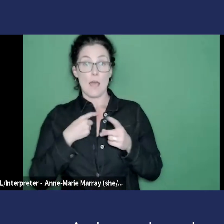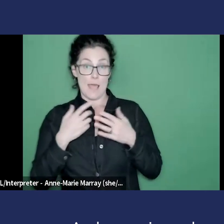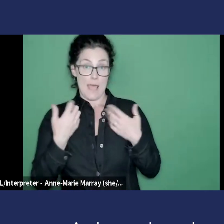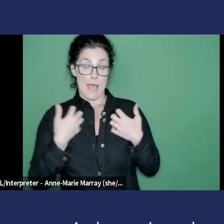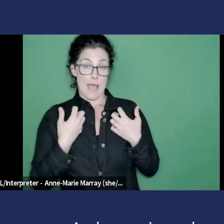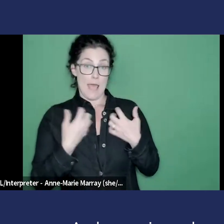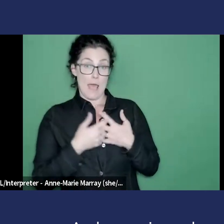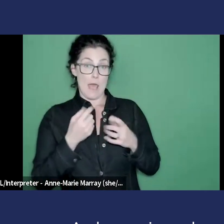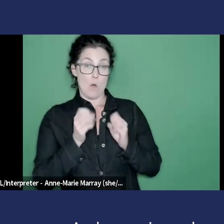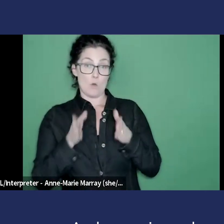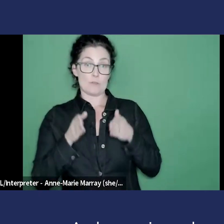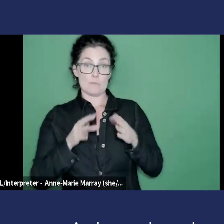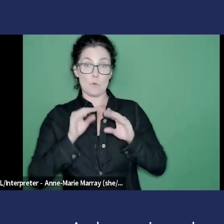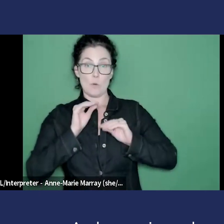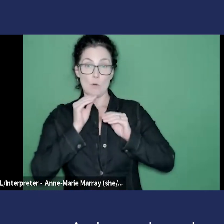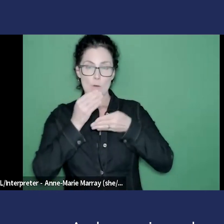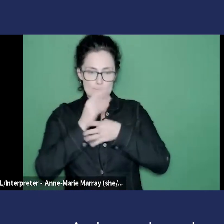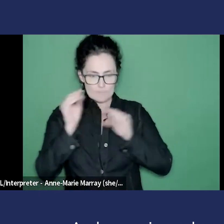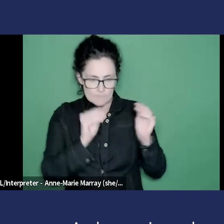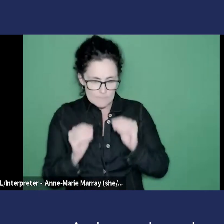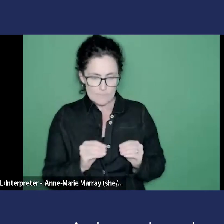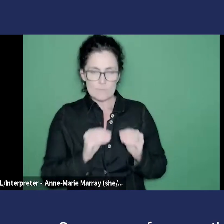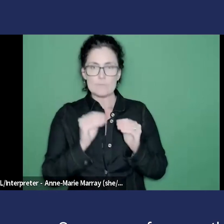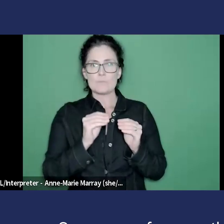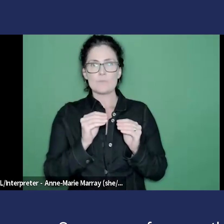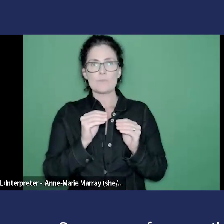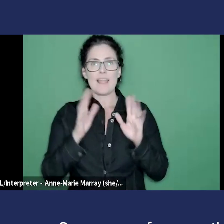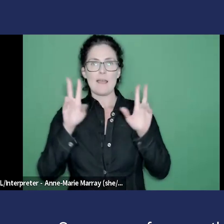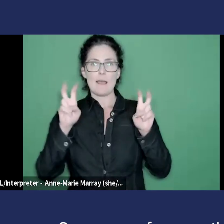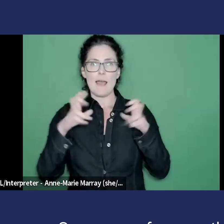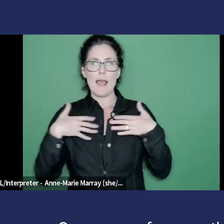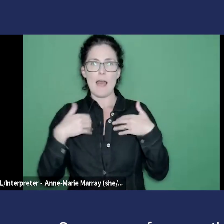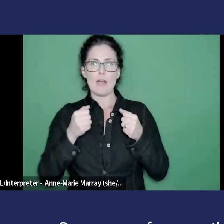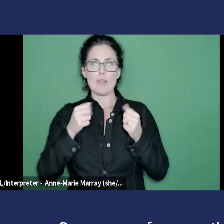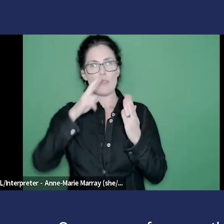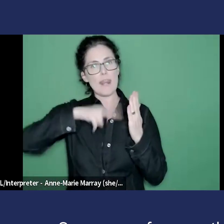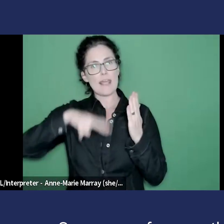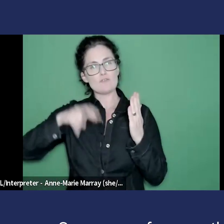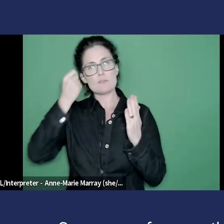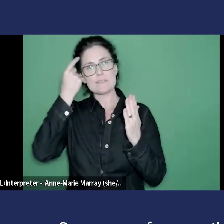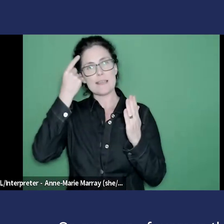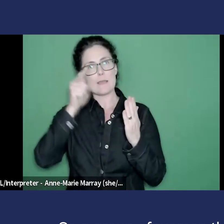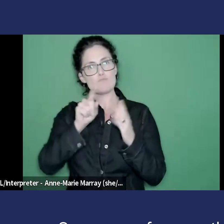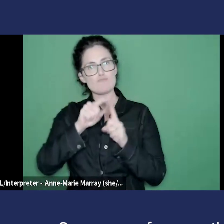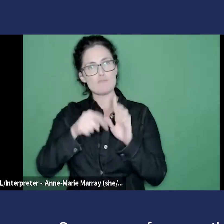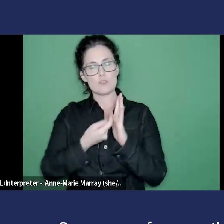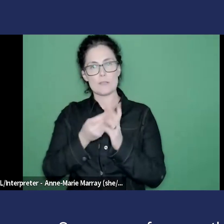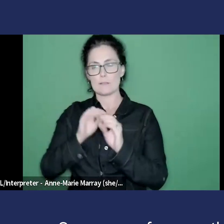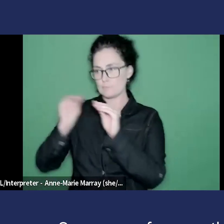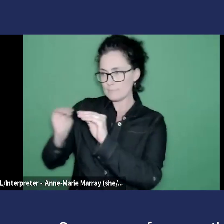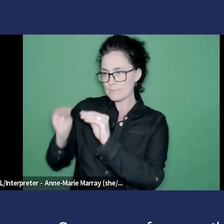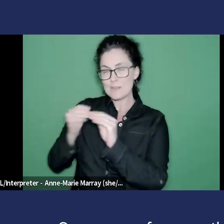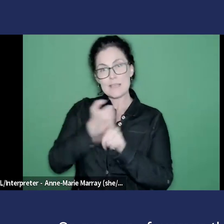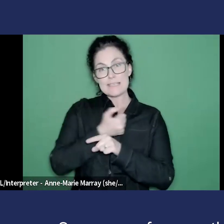to train and to put as an early research project. So a group of women that don't speak English are being taught over a 6 to 8 week